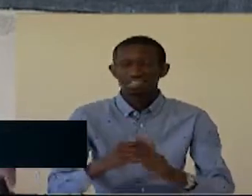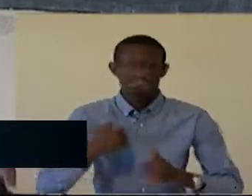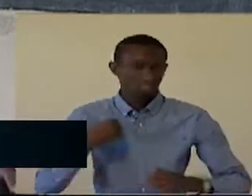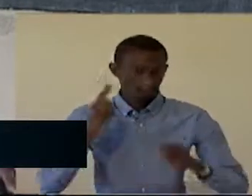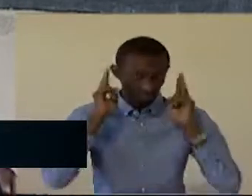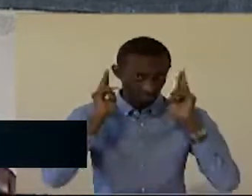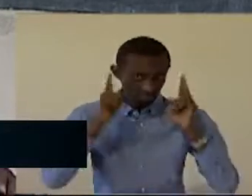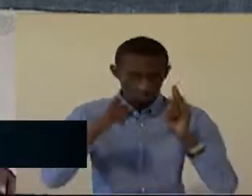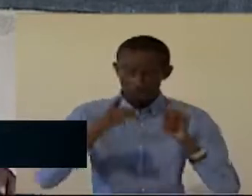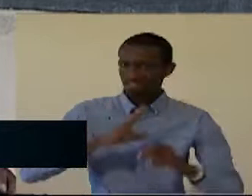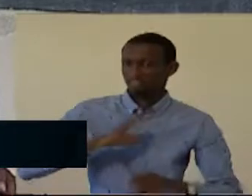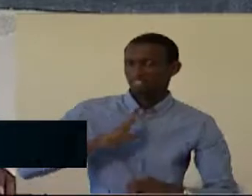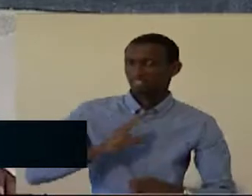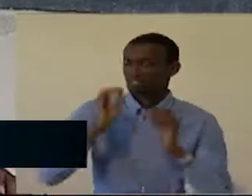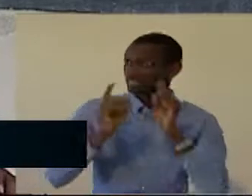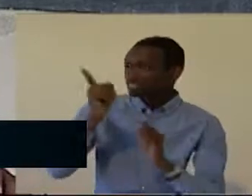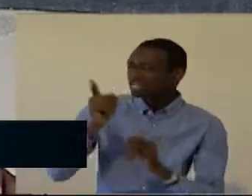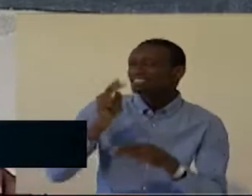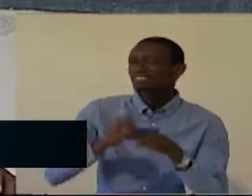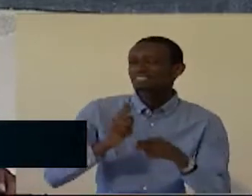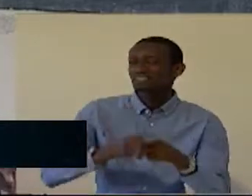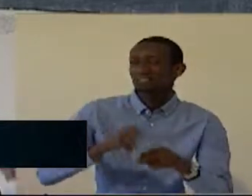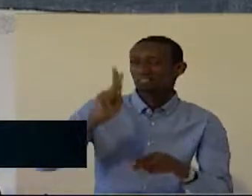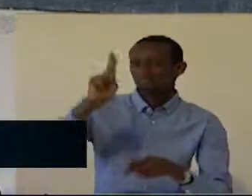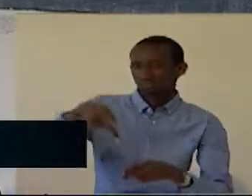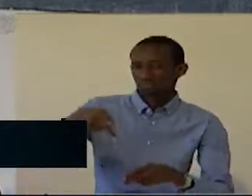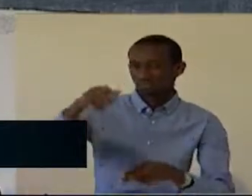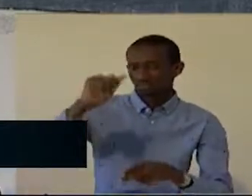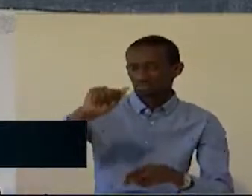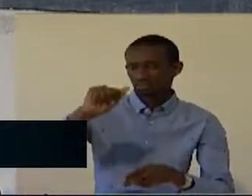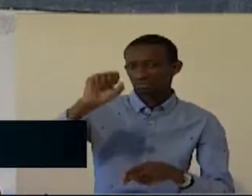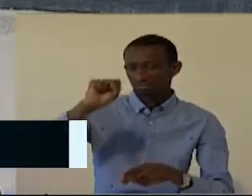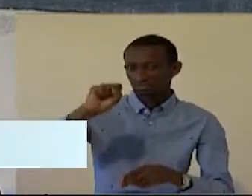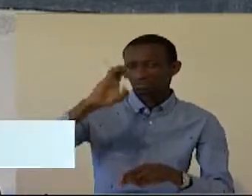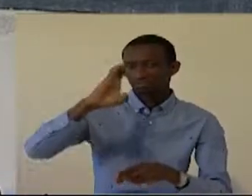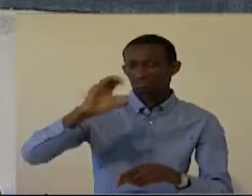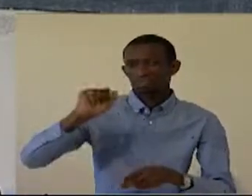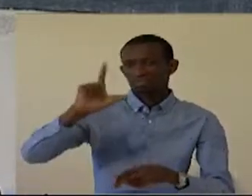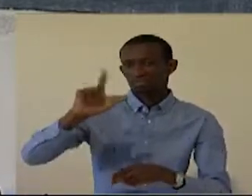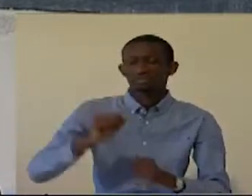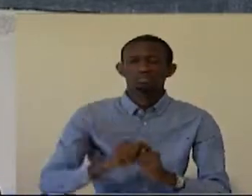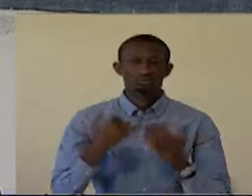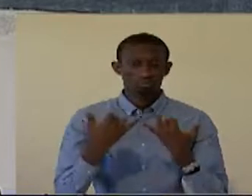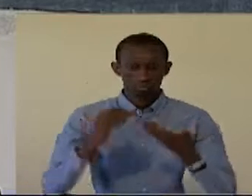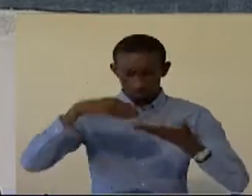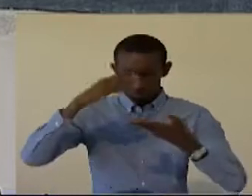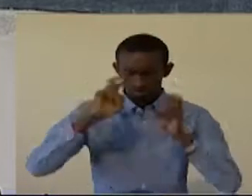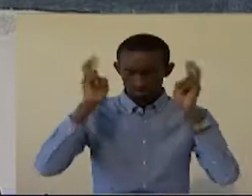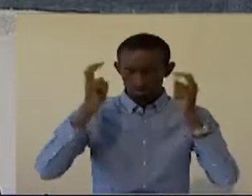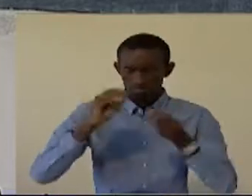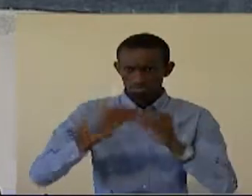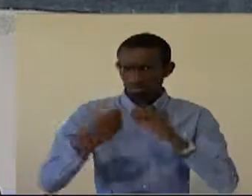Pascal, and today we are going ahead with unit number 6, same unit, carbonyl